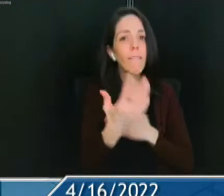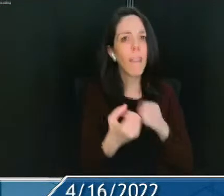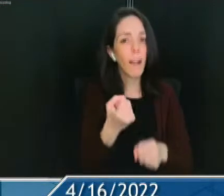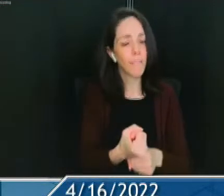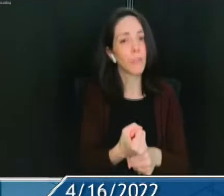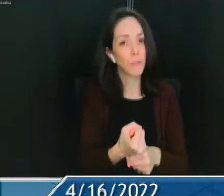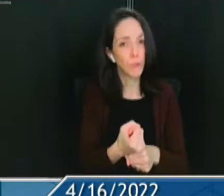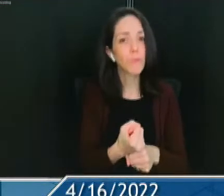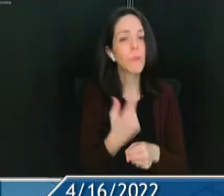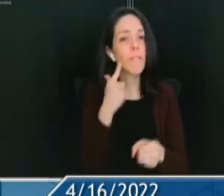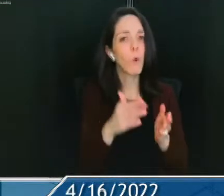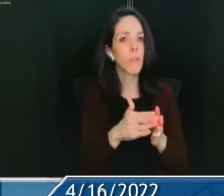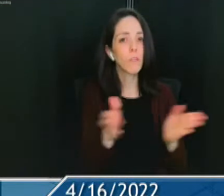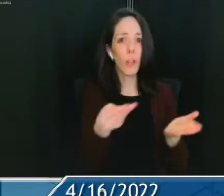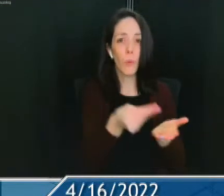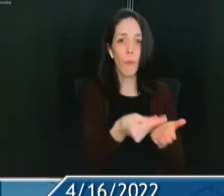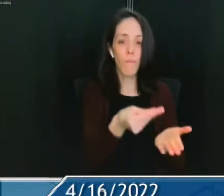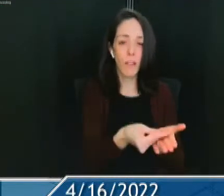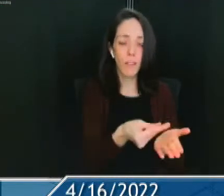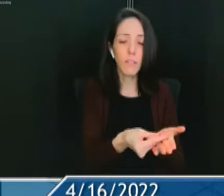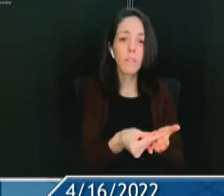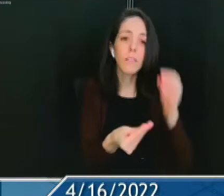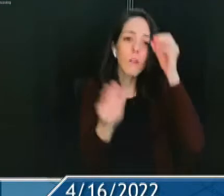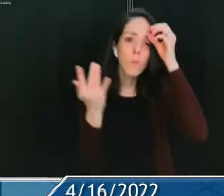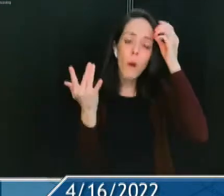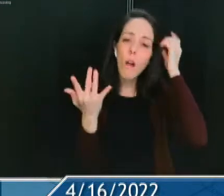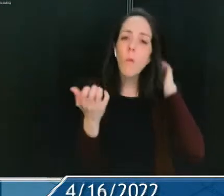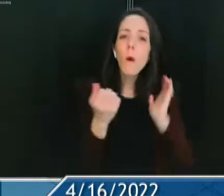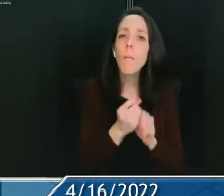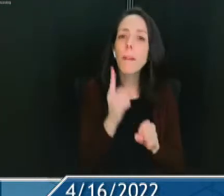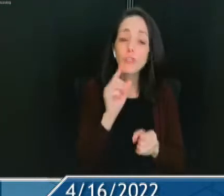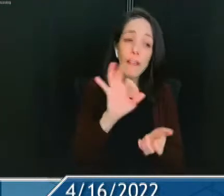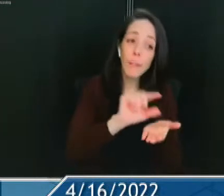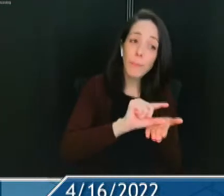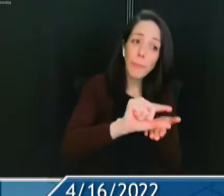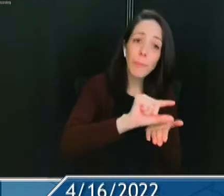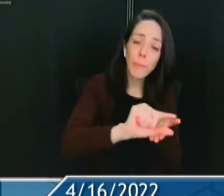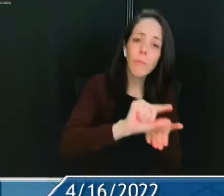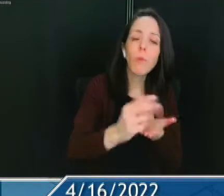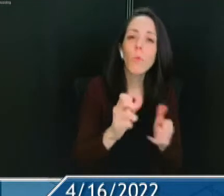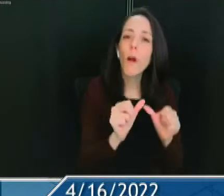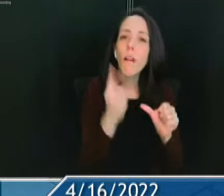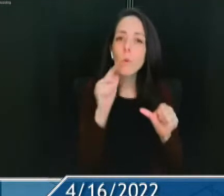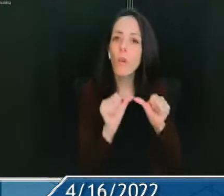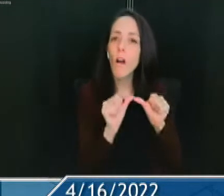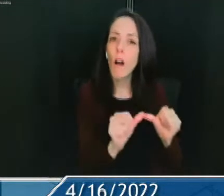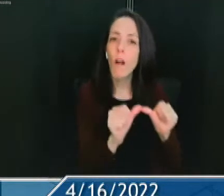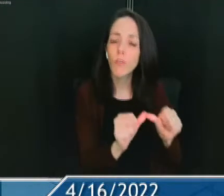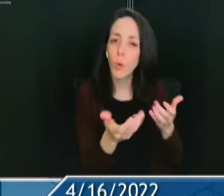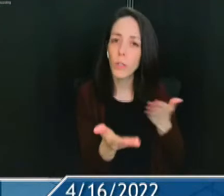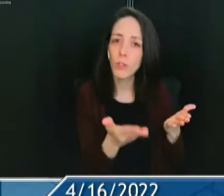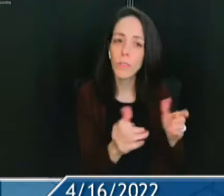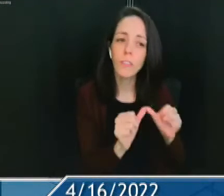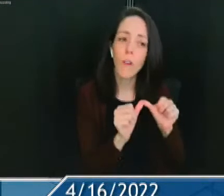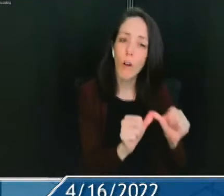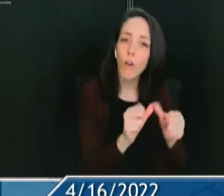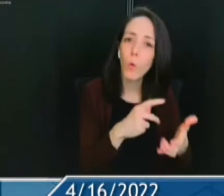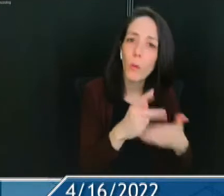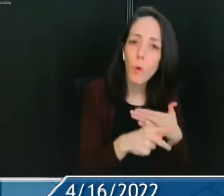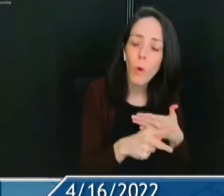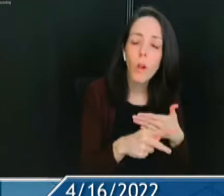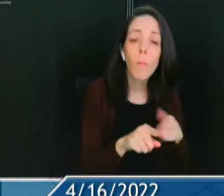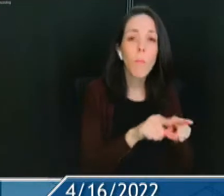fund to make sure that when we allocate resources, if we allocate them for ongoing programs or needs, that we will have enough money to retain